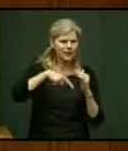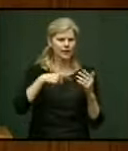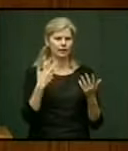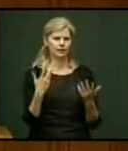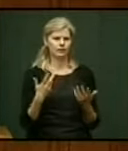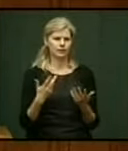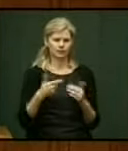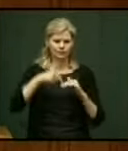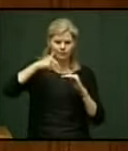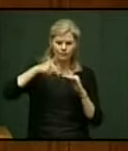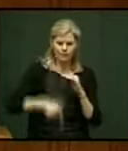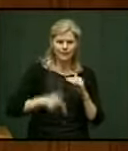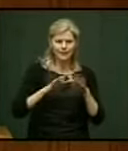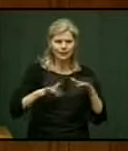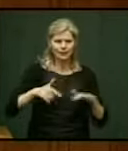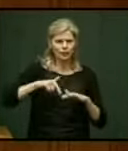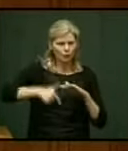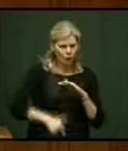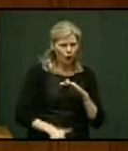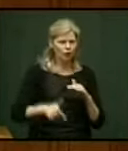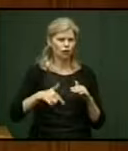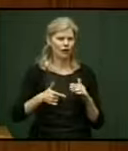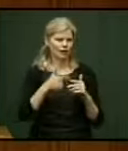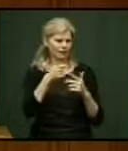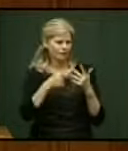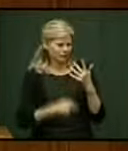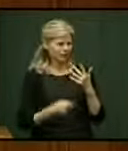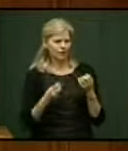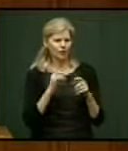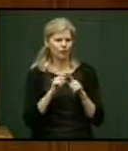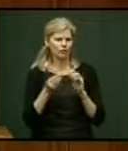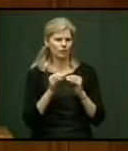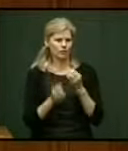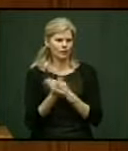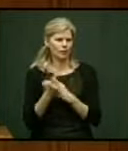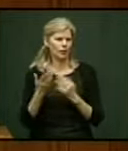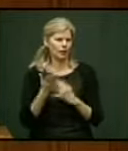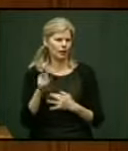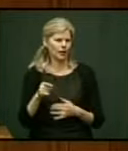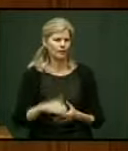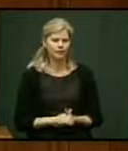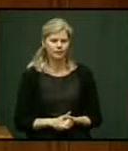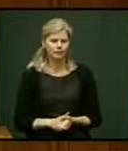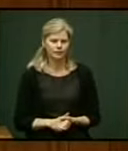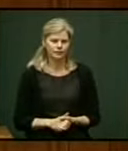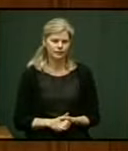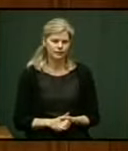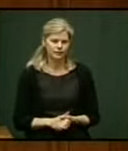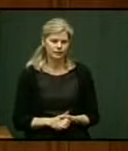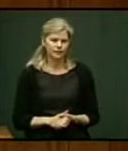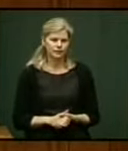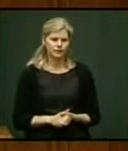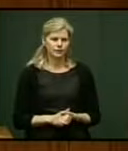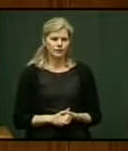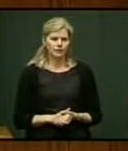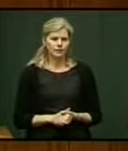funds, deep-sea oil contractors, and these are barely the tip of the iceberg. All arguments are not equally strong. By